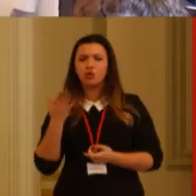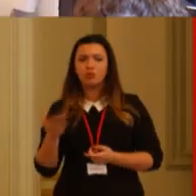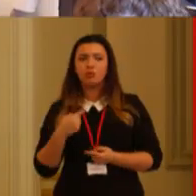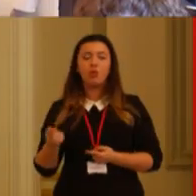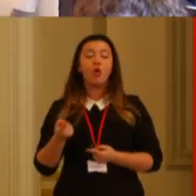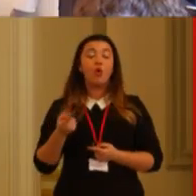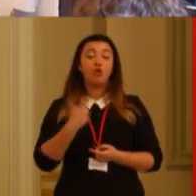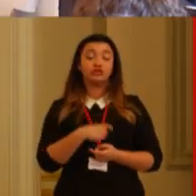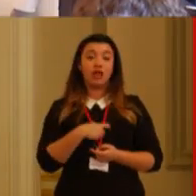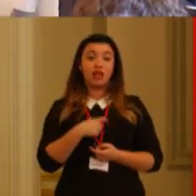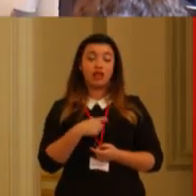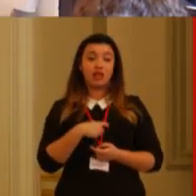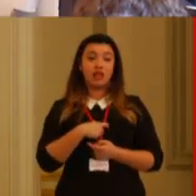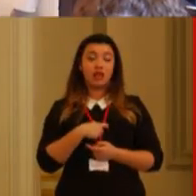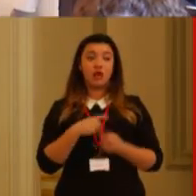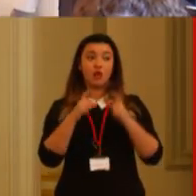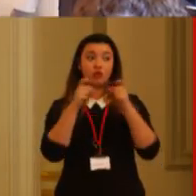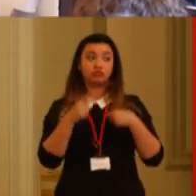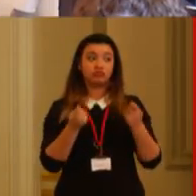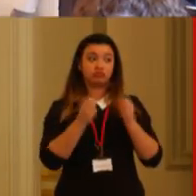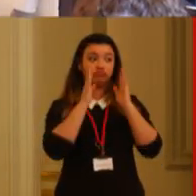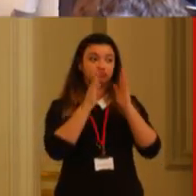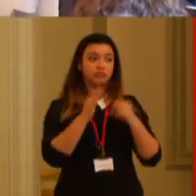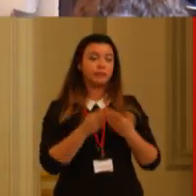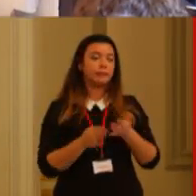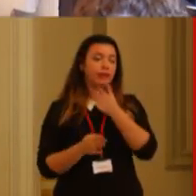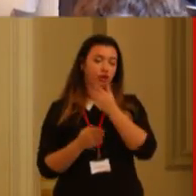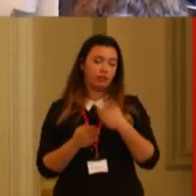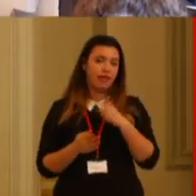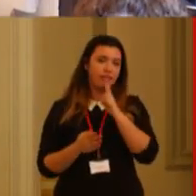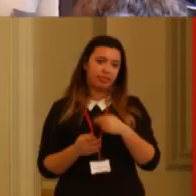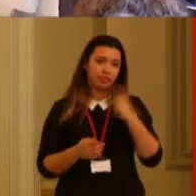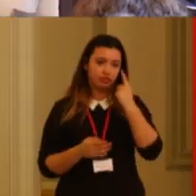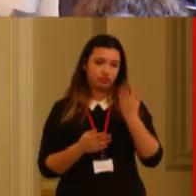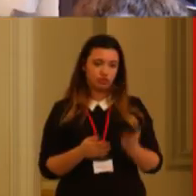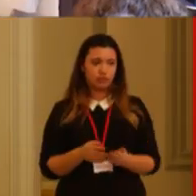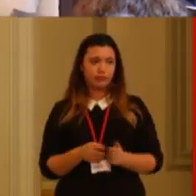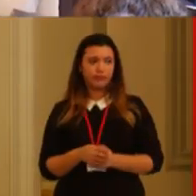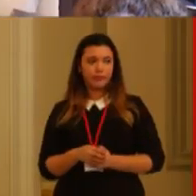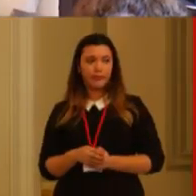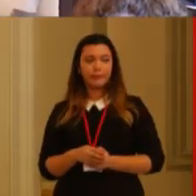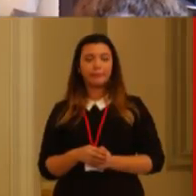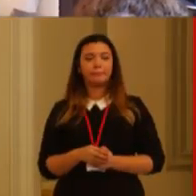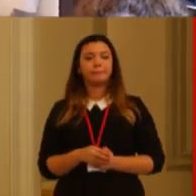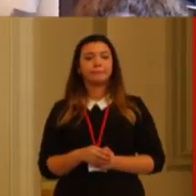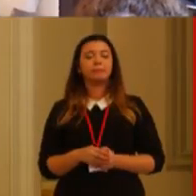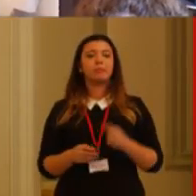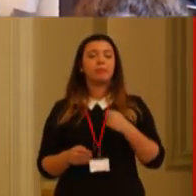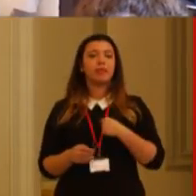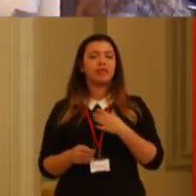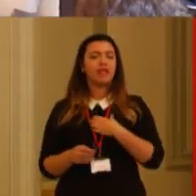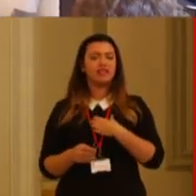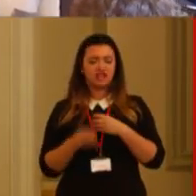survey. So I am sure that private businesses will access the survey and they'll take it very, very